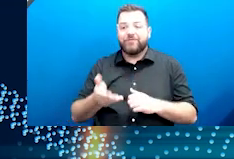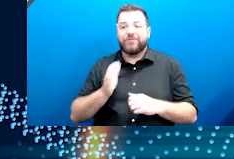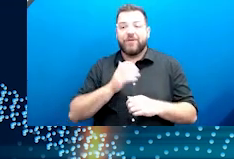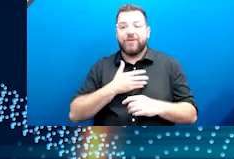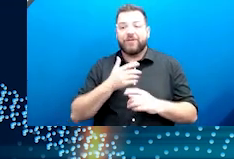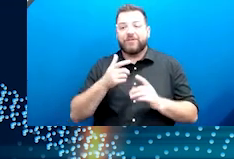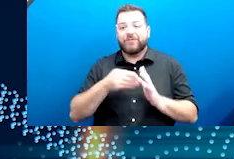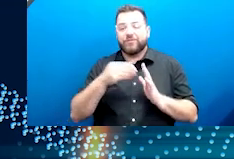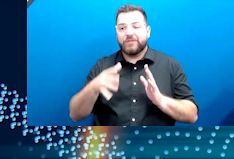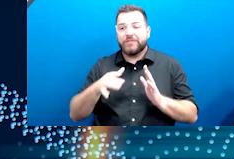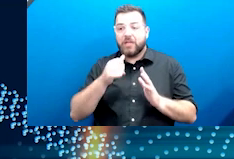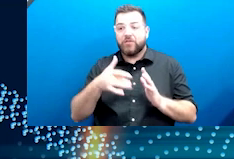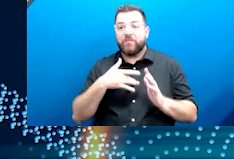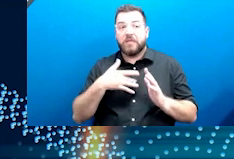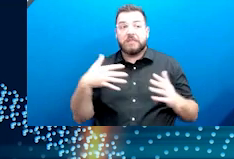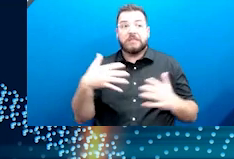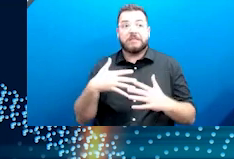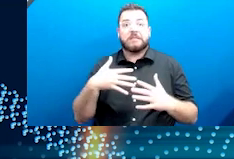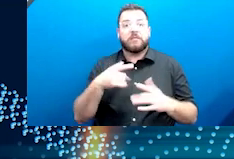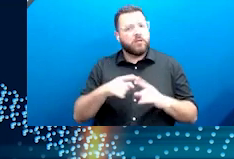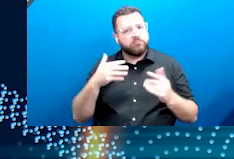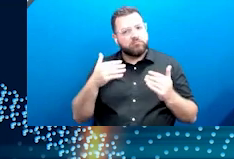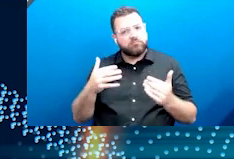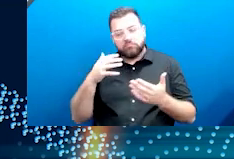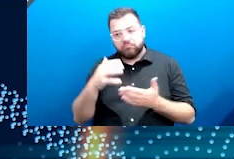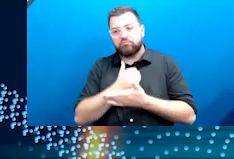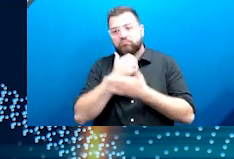be afraid of it, but embrace it and really,